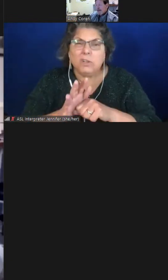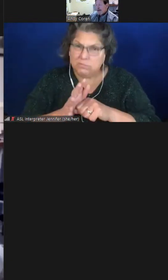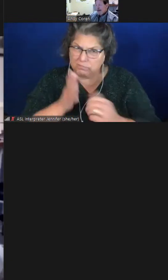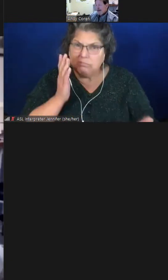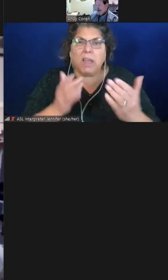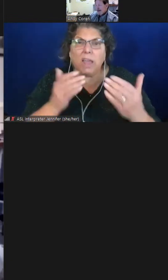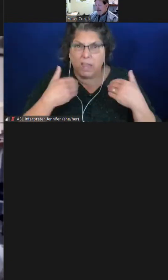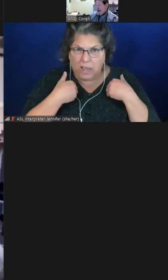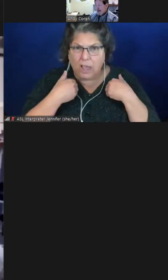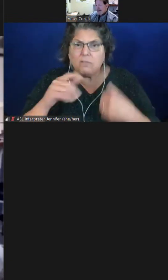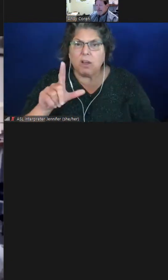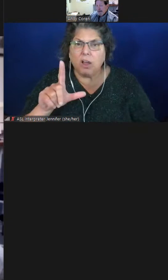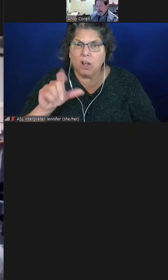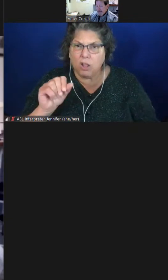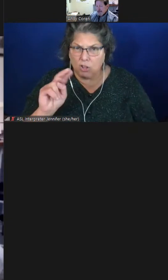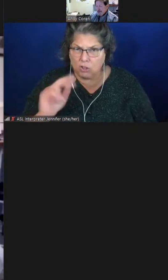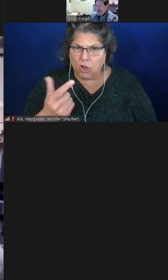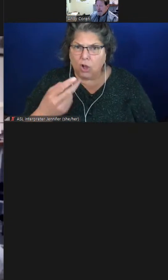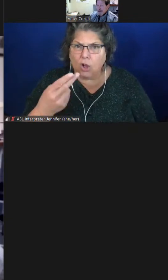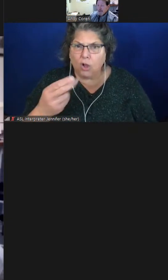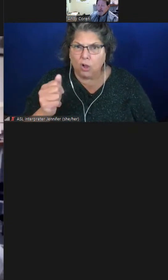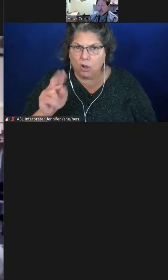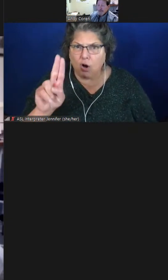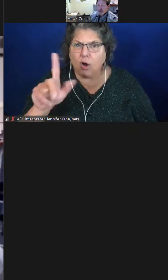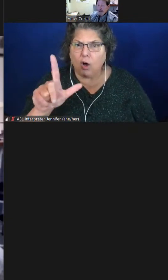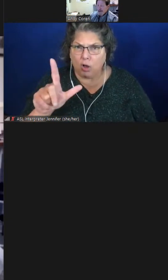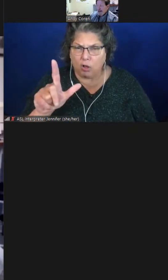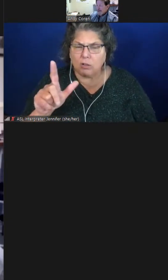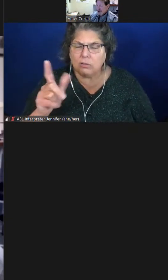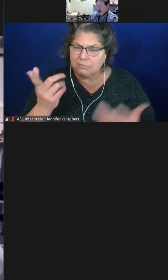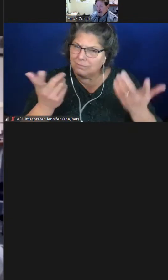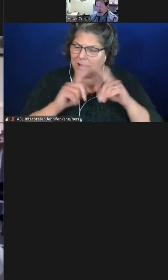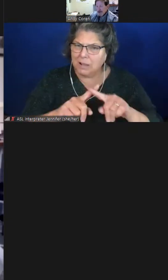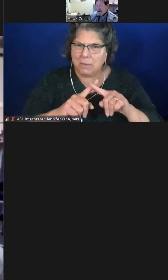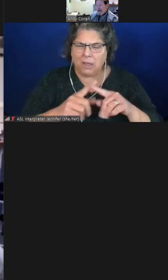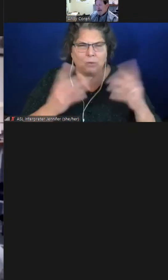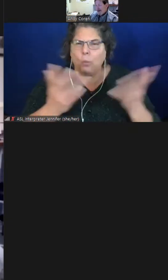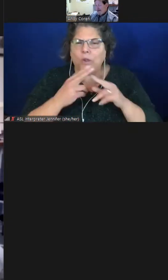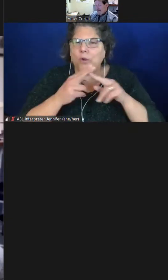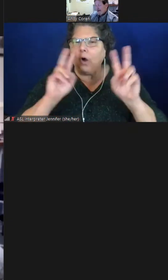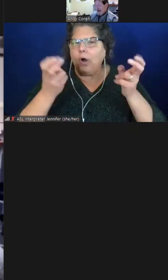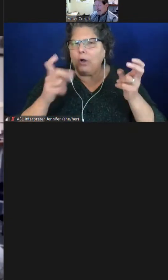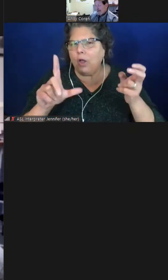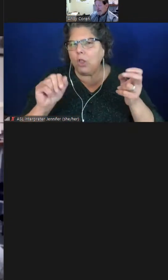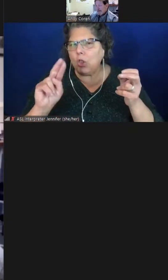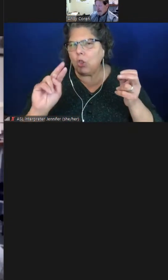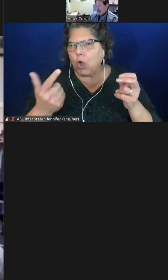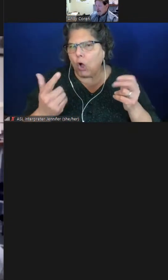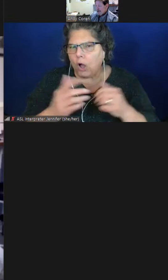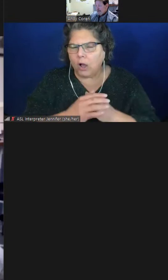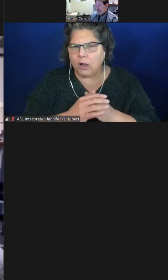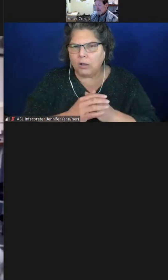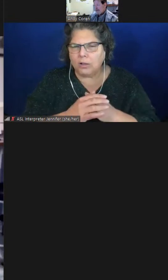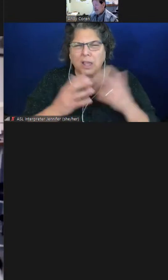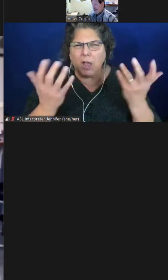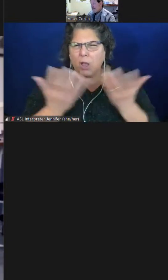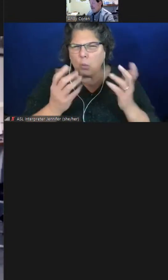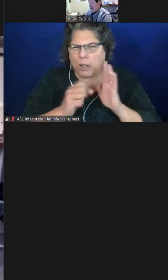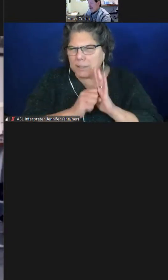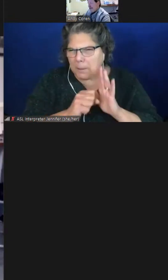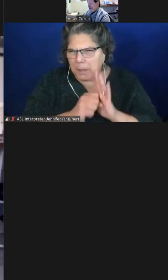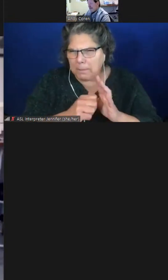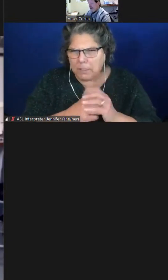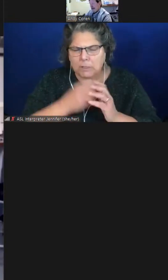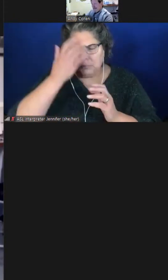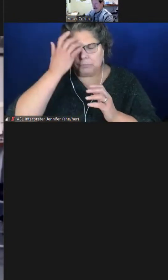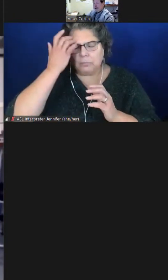symptoms. A lot depends still on what you define as long and symptoms that you would attribute. But the